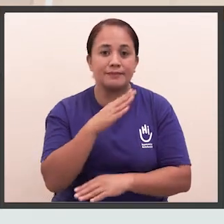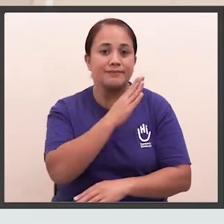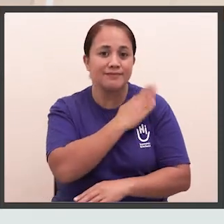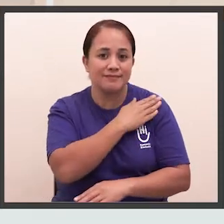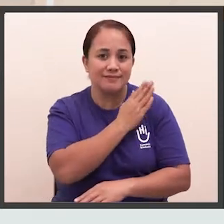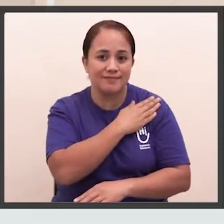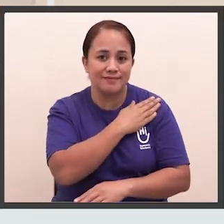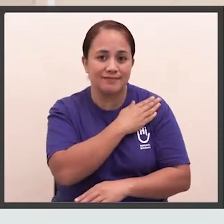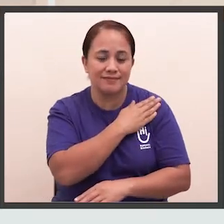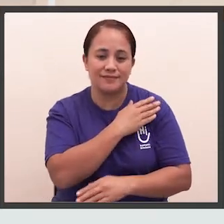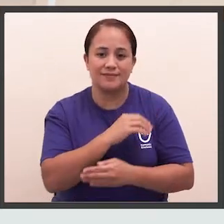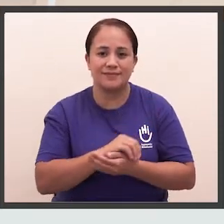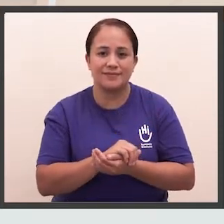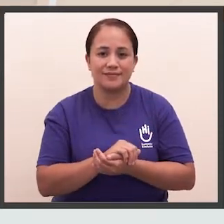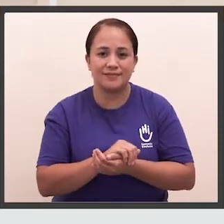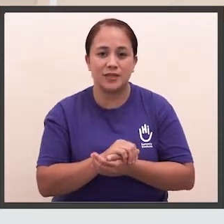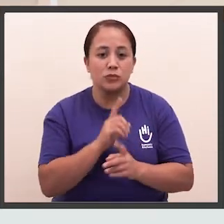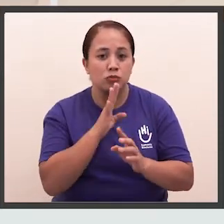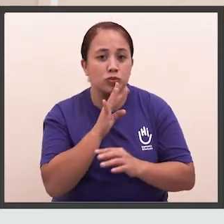tapping,